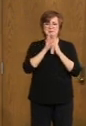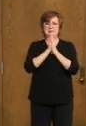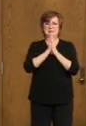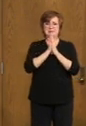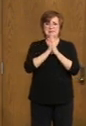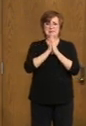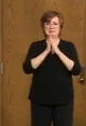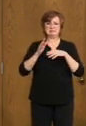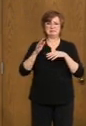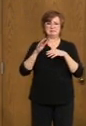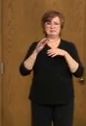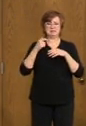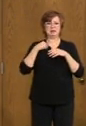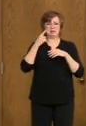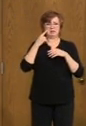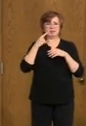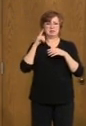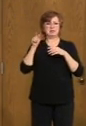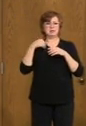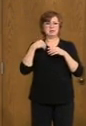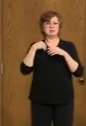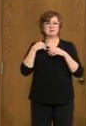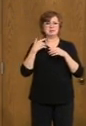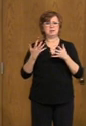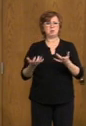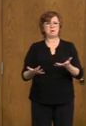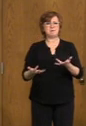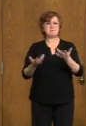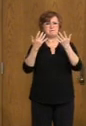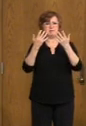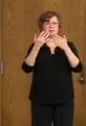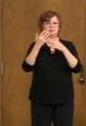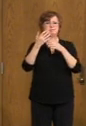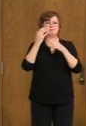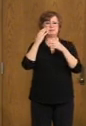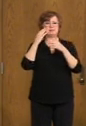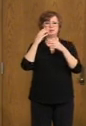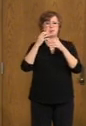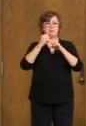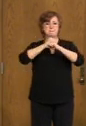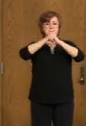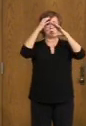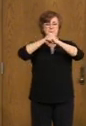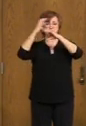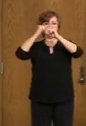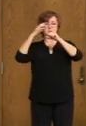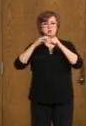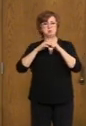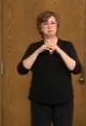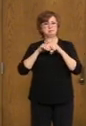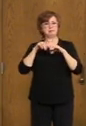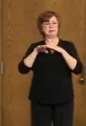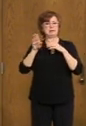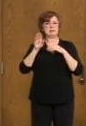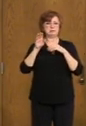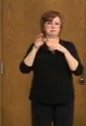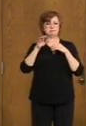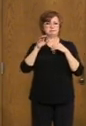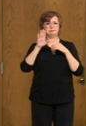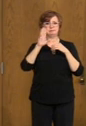firecracker up his yin-yang, I think was the words that I heard. And I would just say that there would be a lineup of premiers behind. If the Prime Minister was able to do